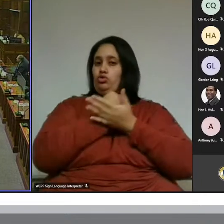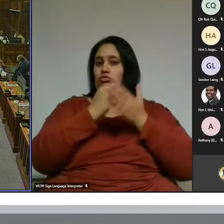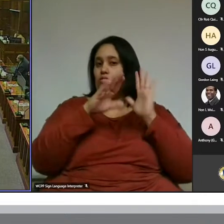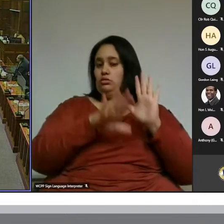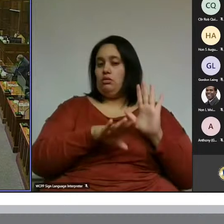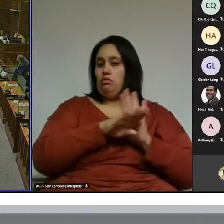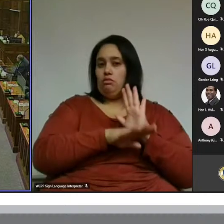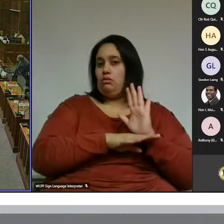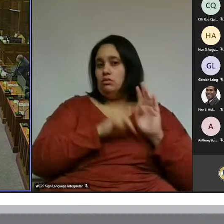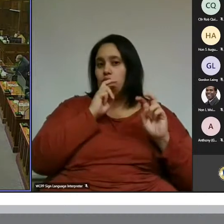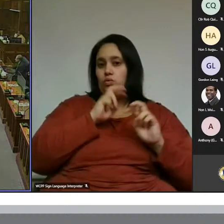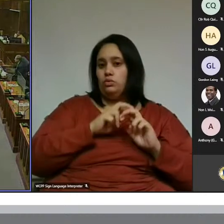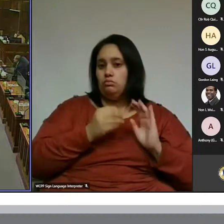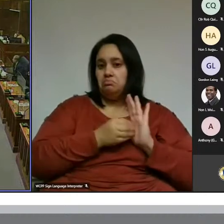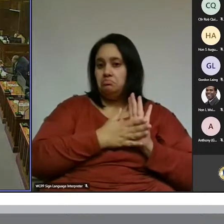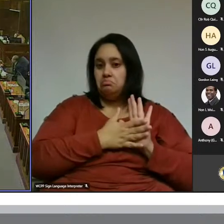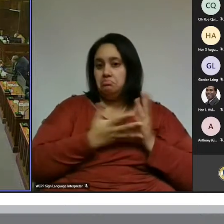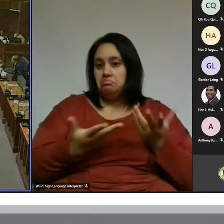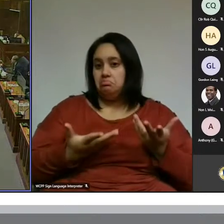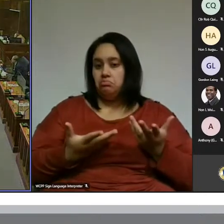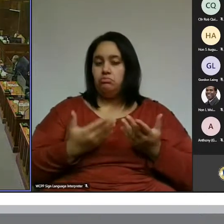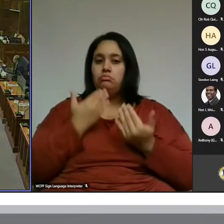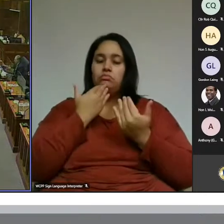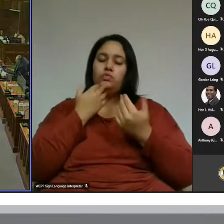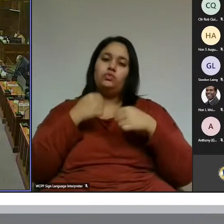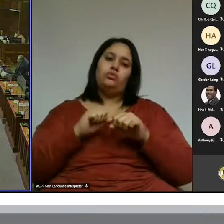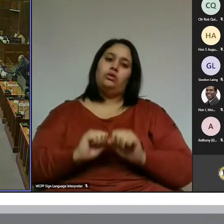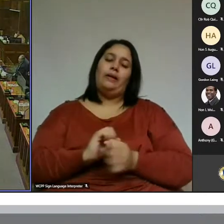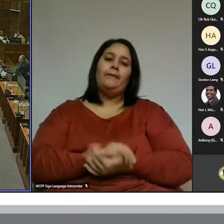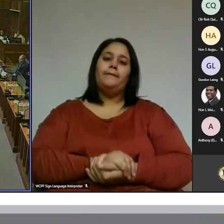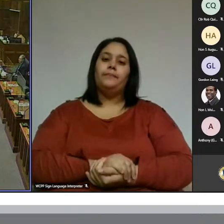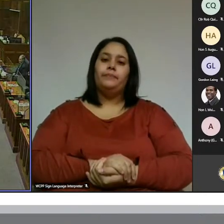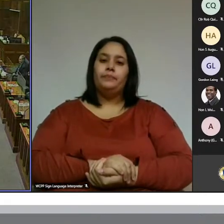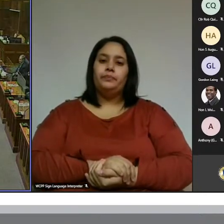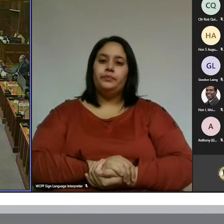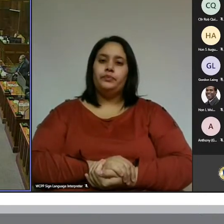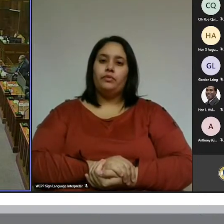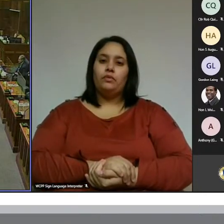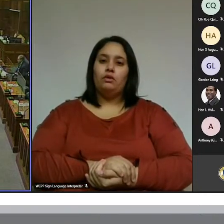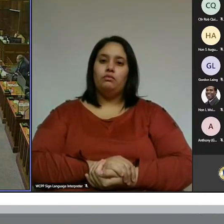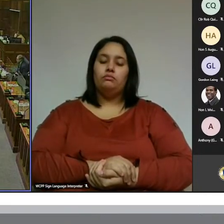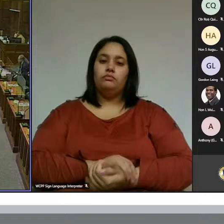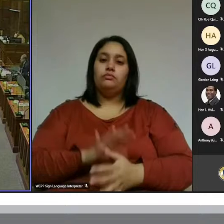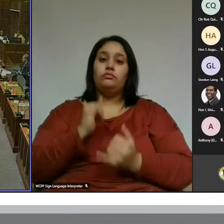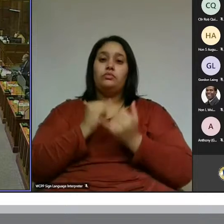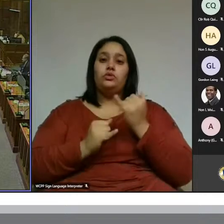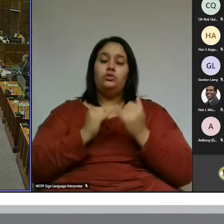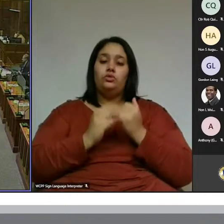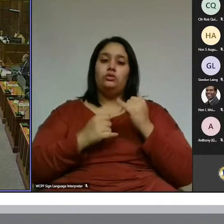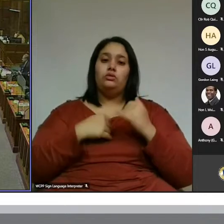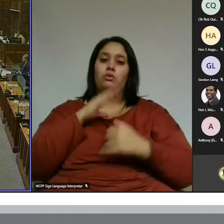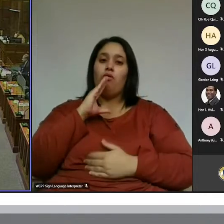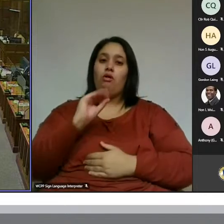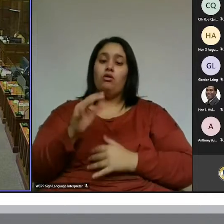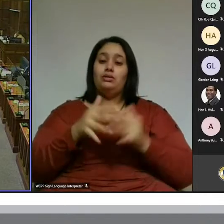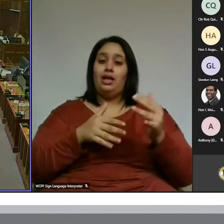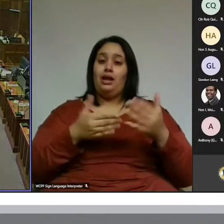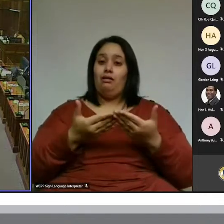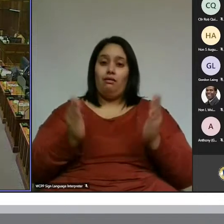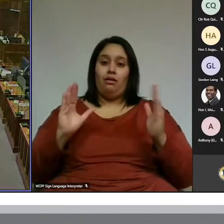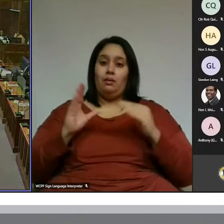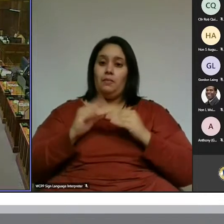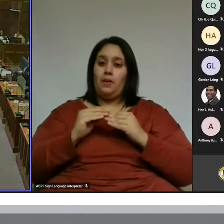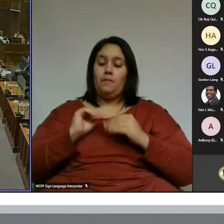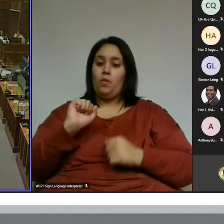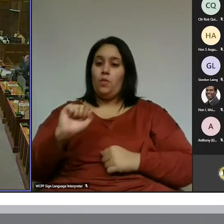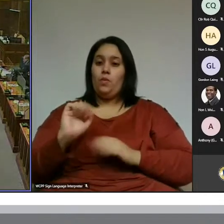that you referred to? Thank you, Chair. Thank you, Honourable van der Westhuizen. And lastly, I'm going to ask any other members